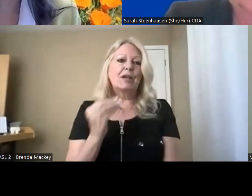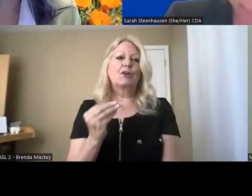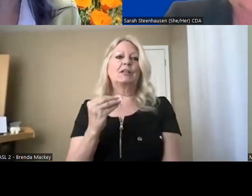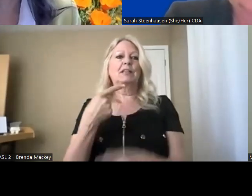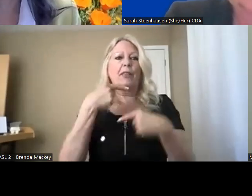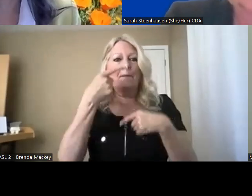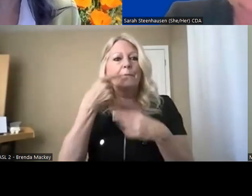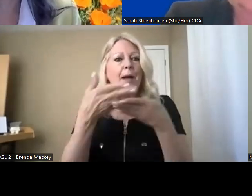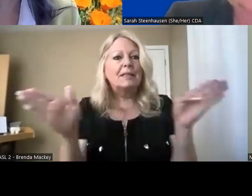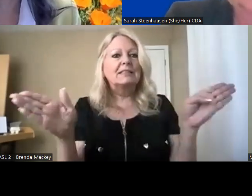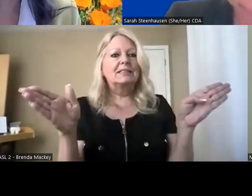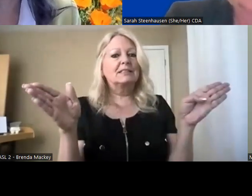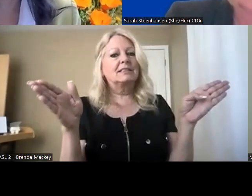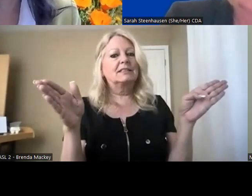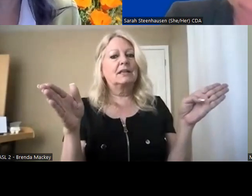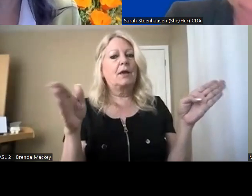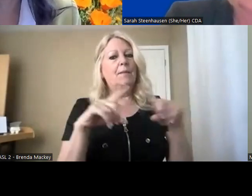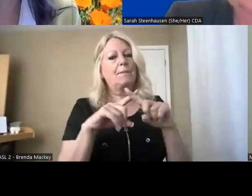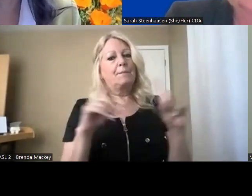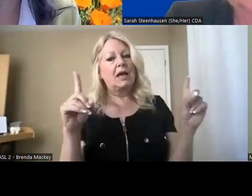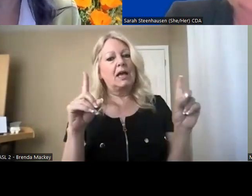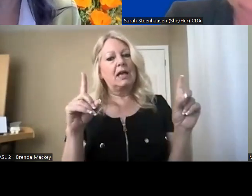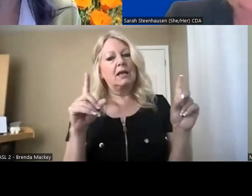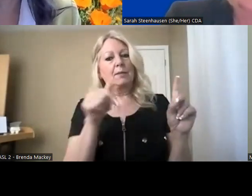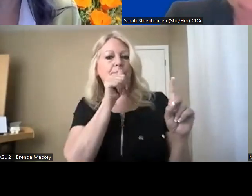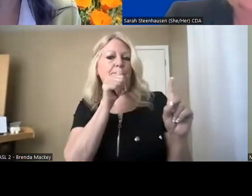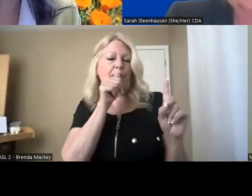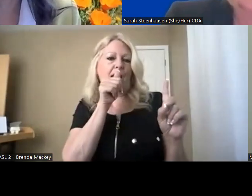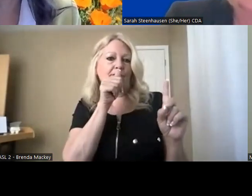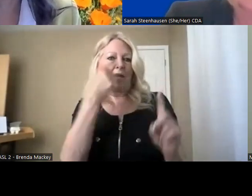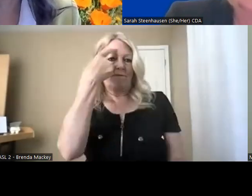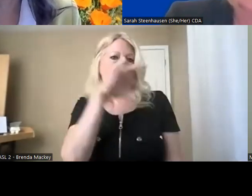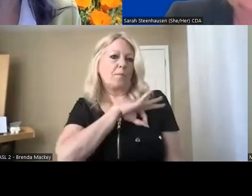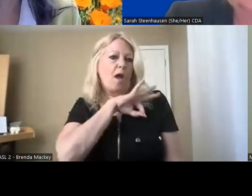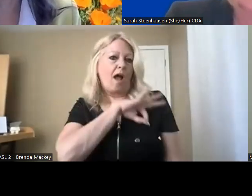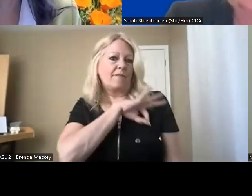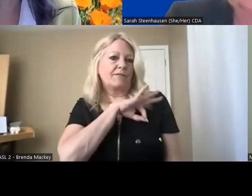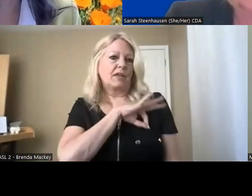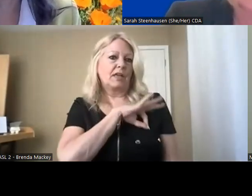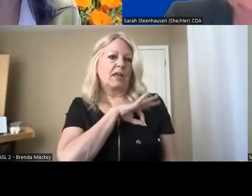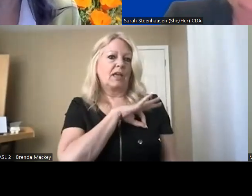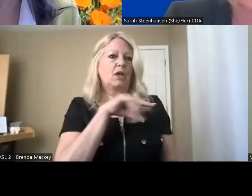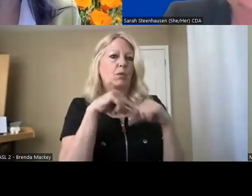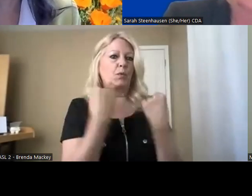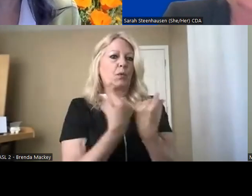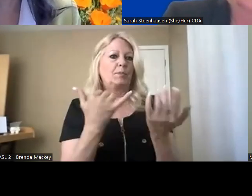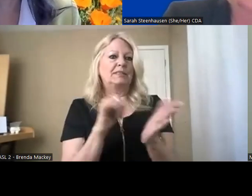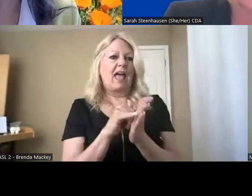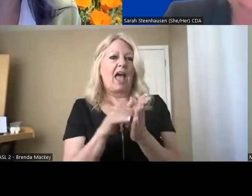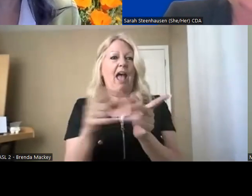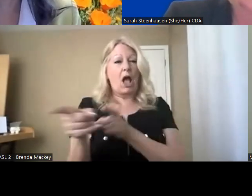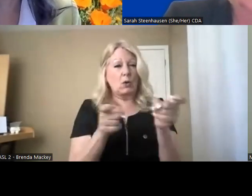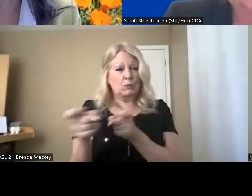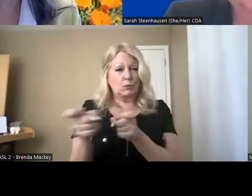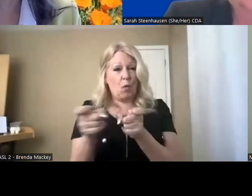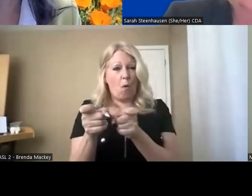oriented committees and such, but think about these private for-profit groups that really control the delivery of care. I